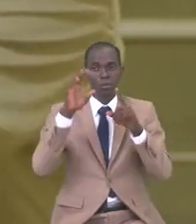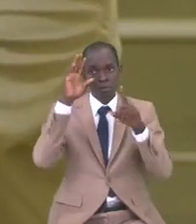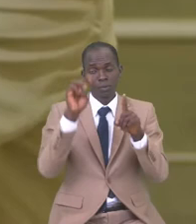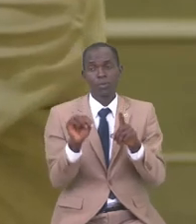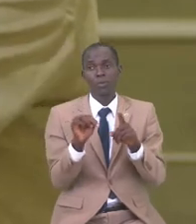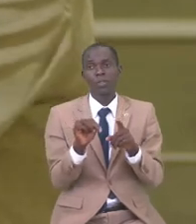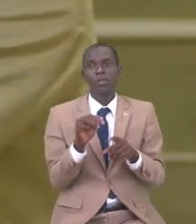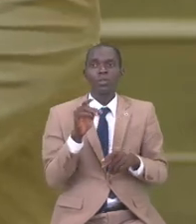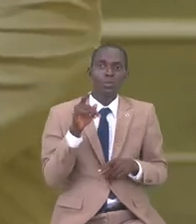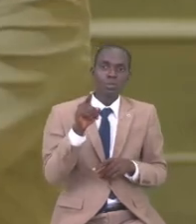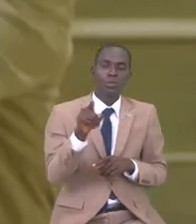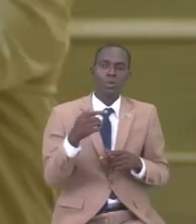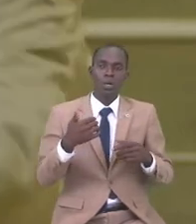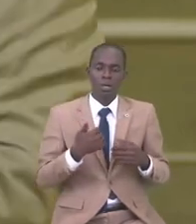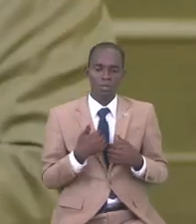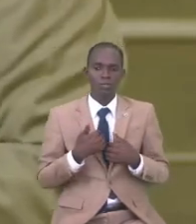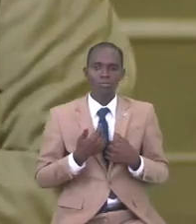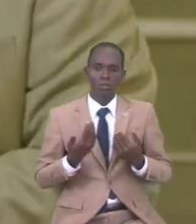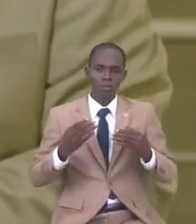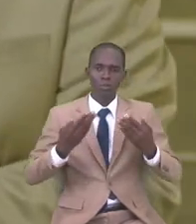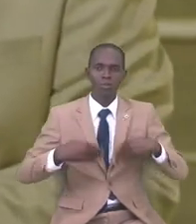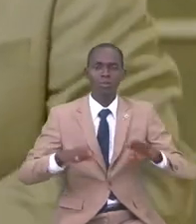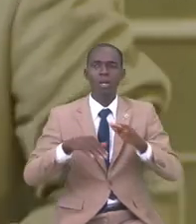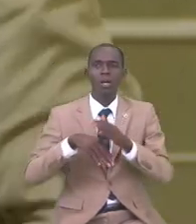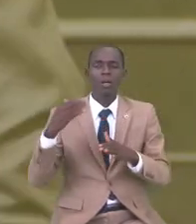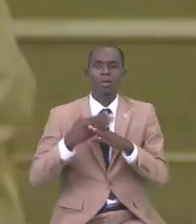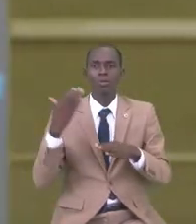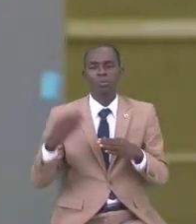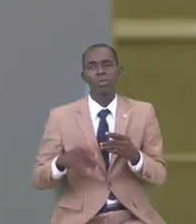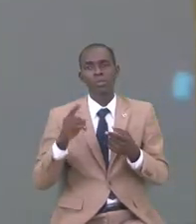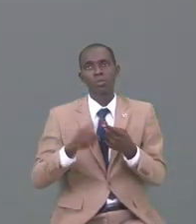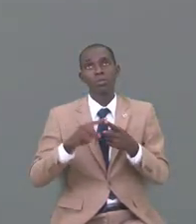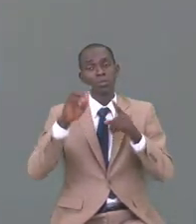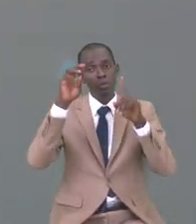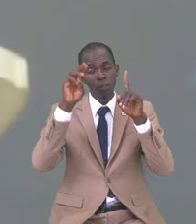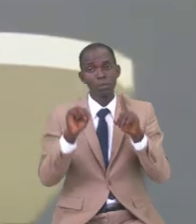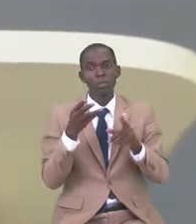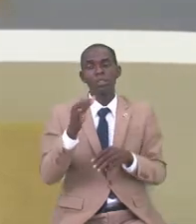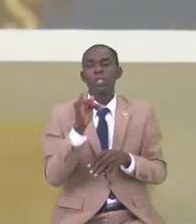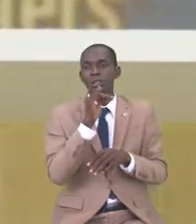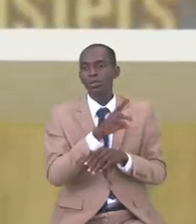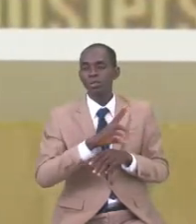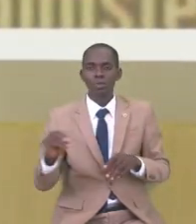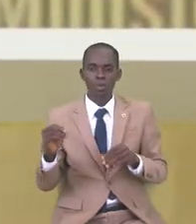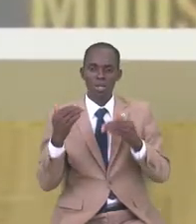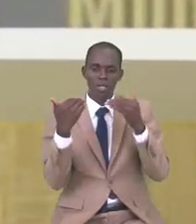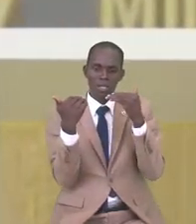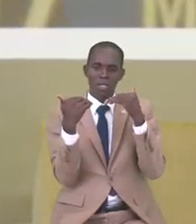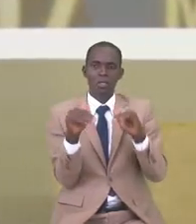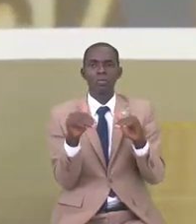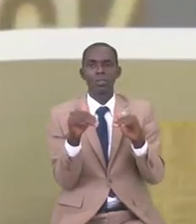You are sold out completely unto him. There is no limit of